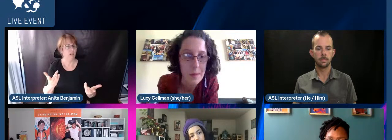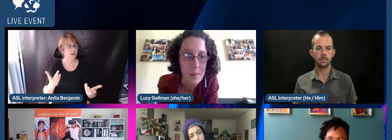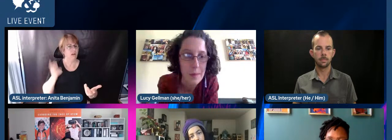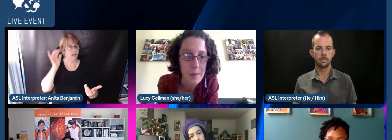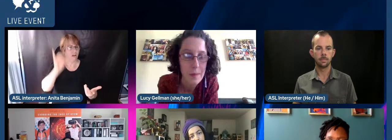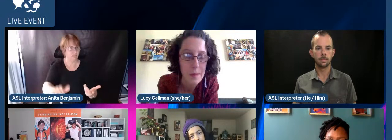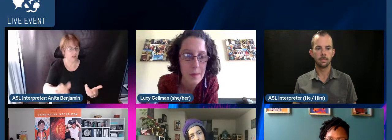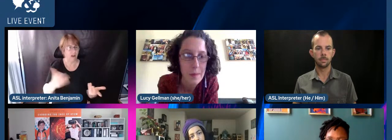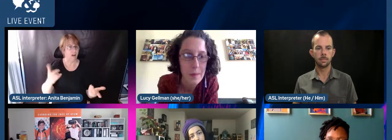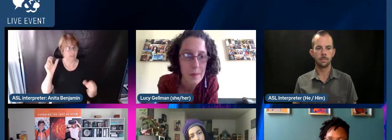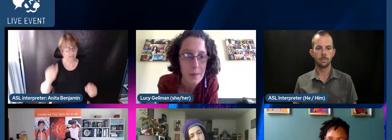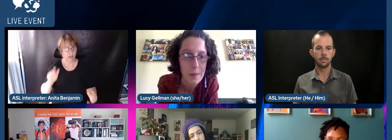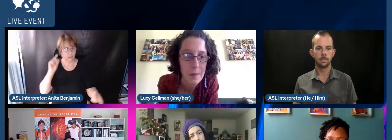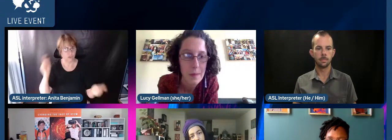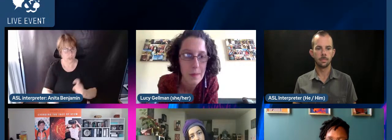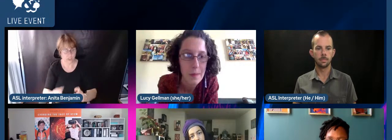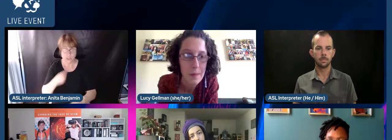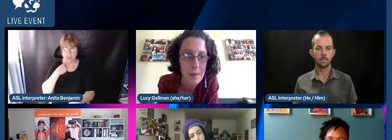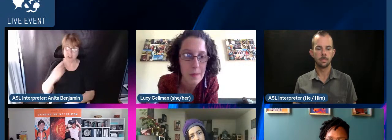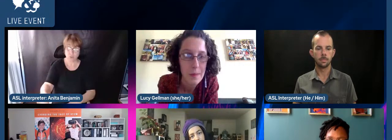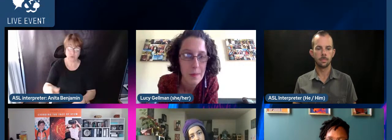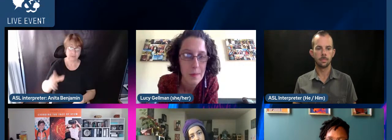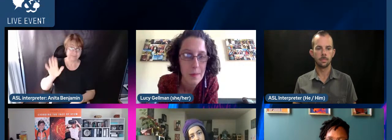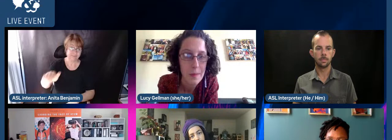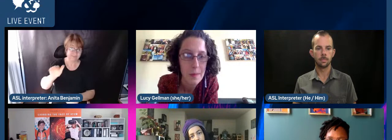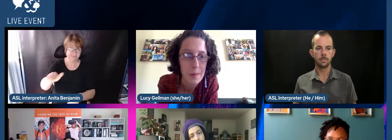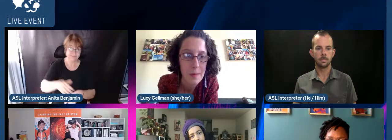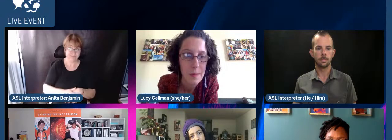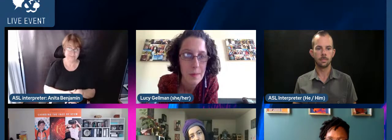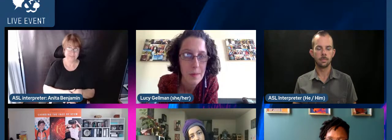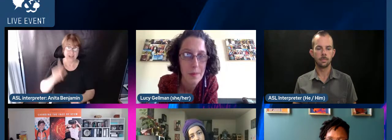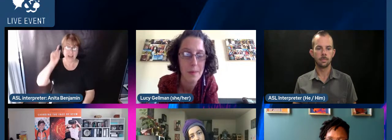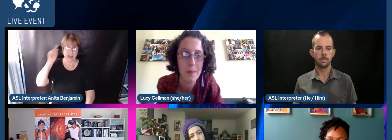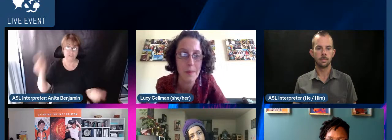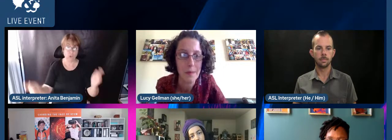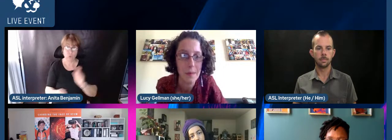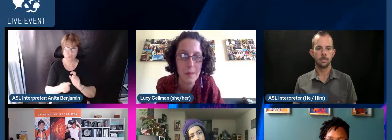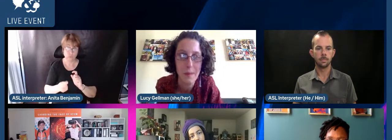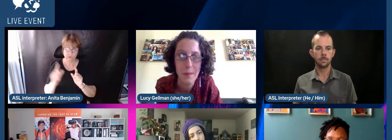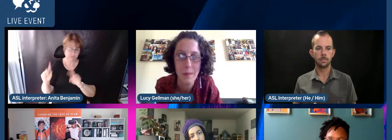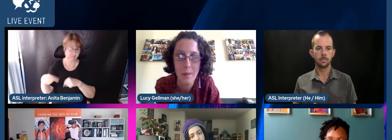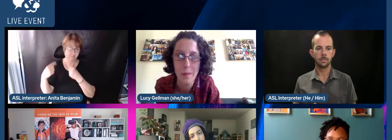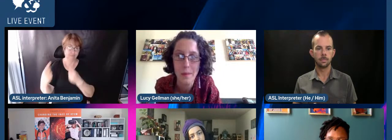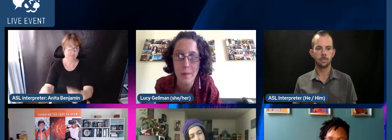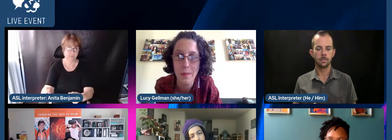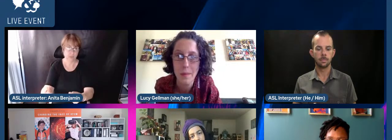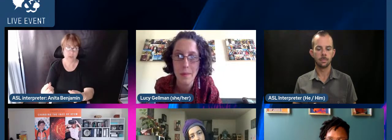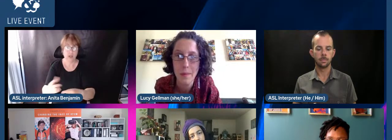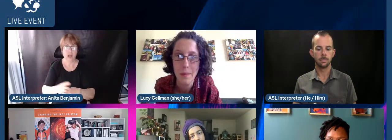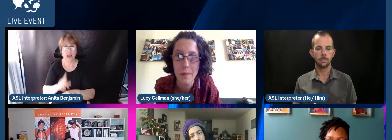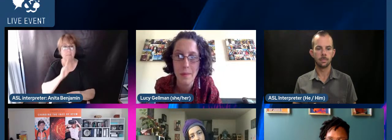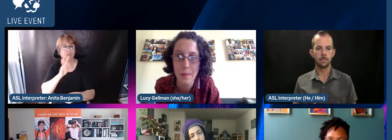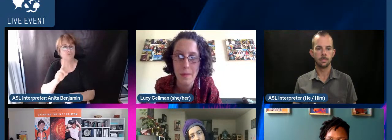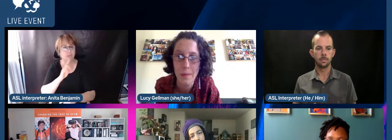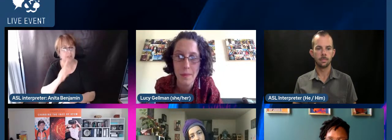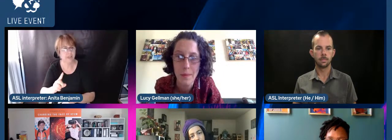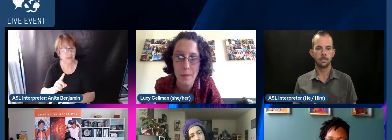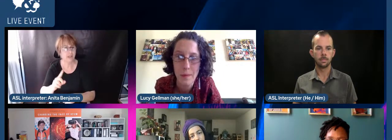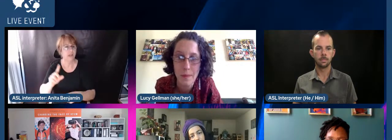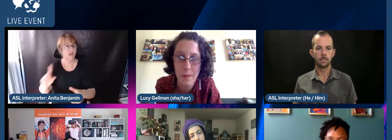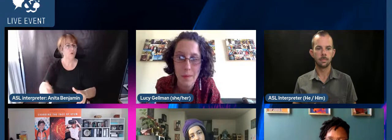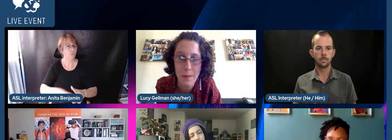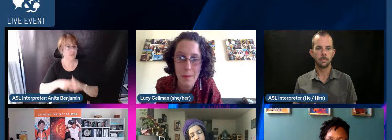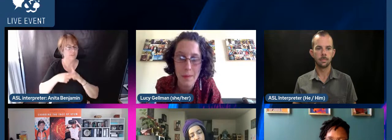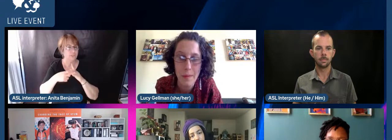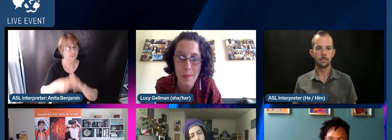I was like, lady, look, evolution is inevitable. We started as colored, get